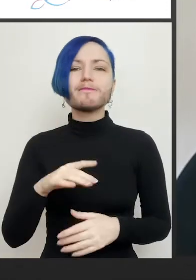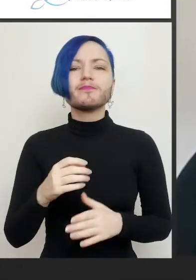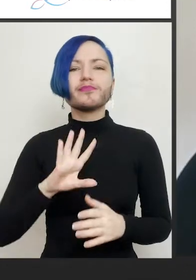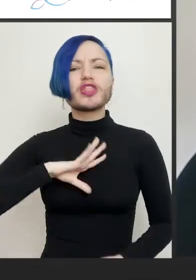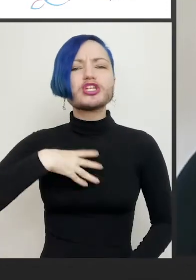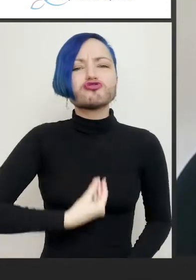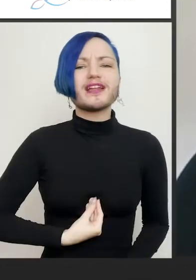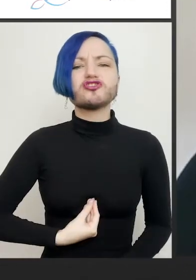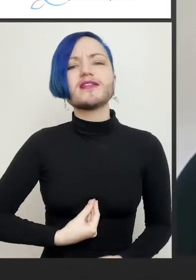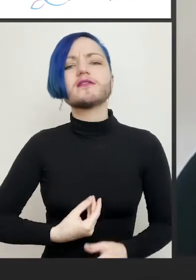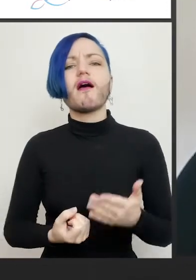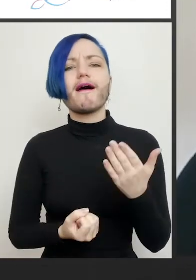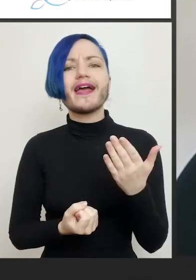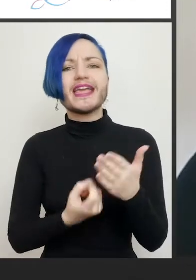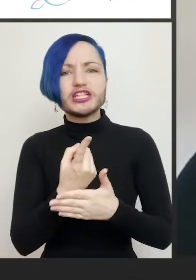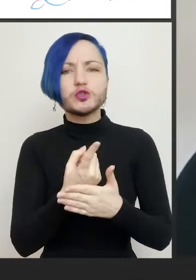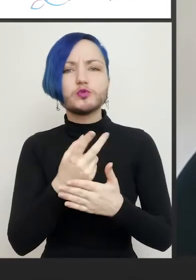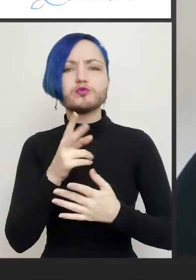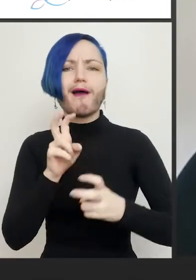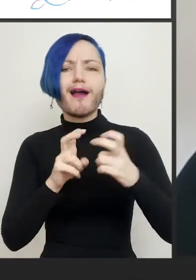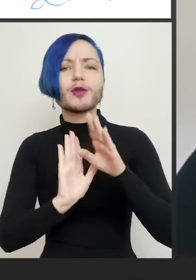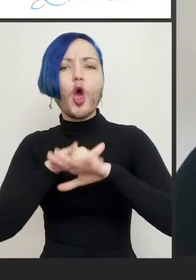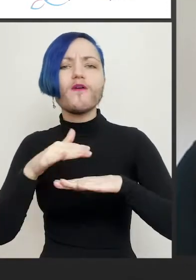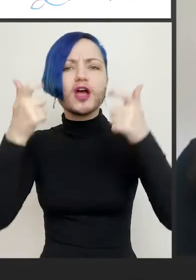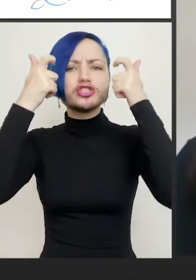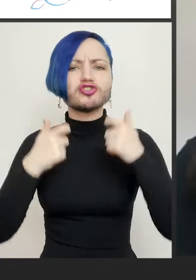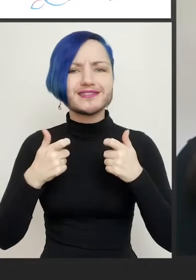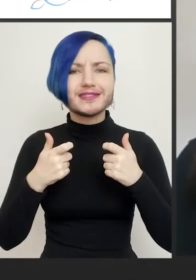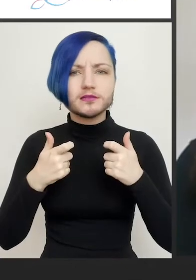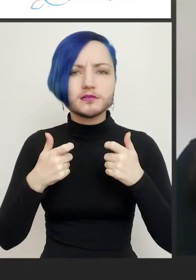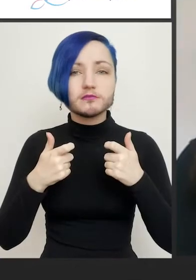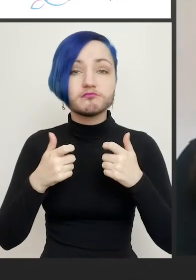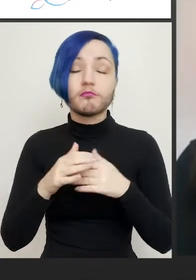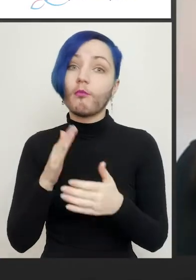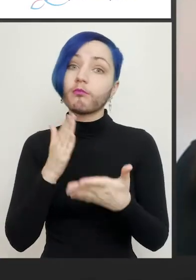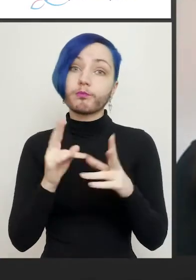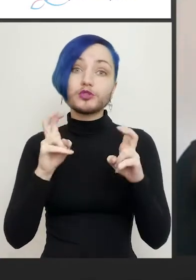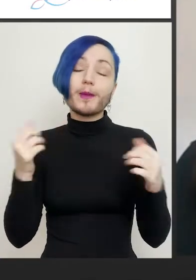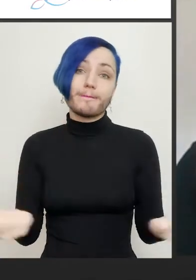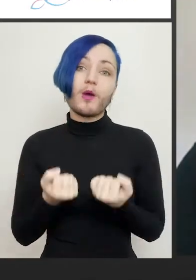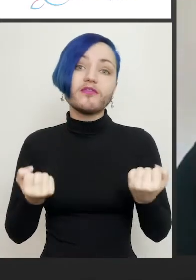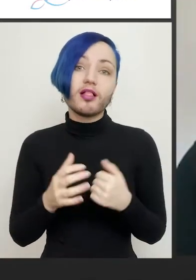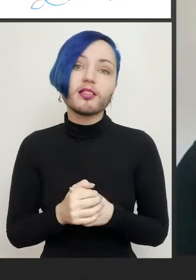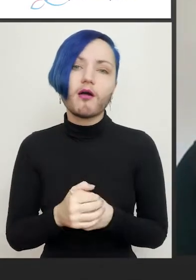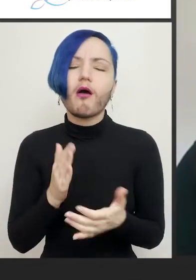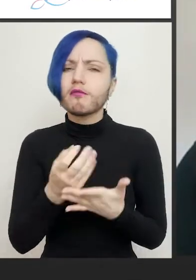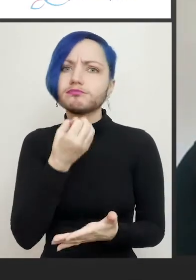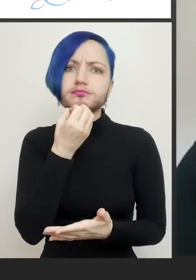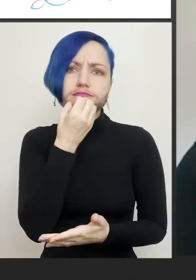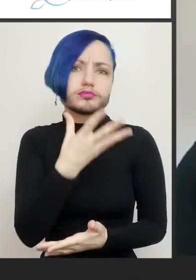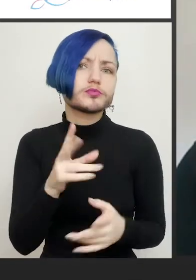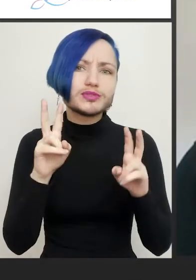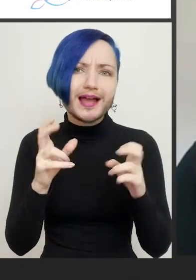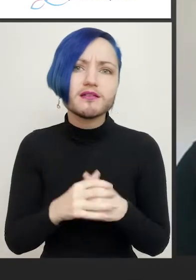Issue, An Argument for Justice, which is a really powerful topic. And I love it. I love the title. I think